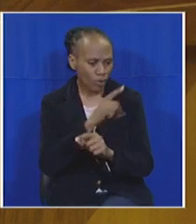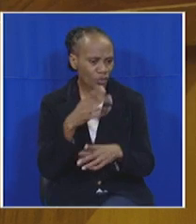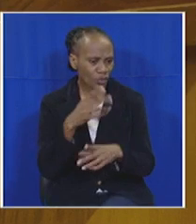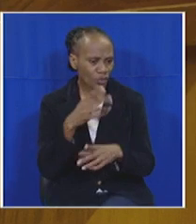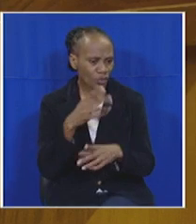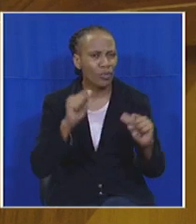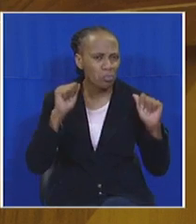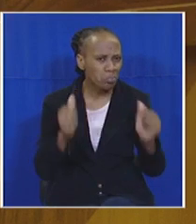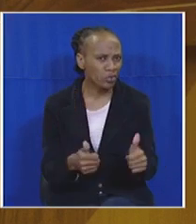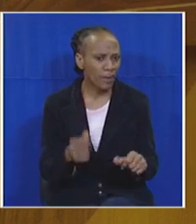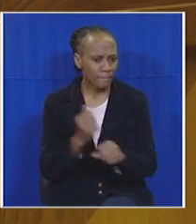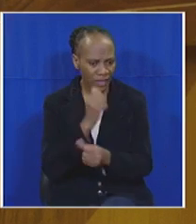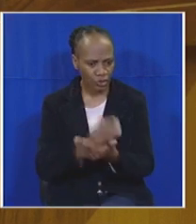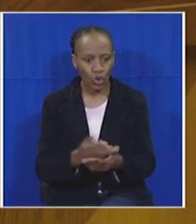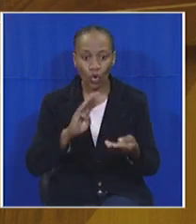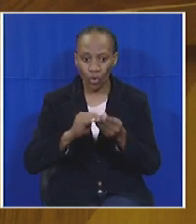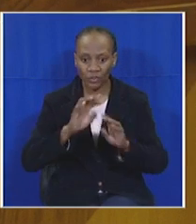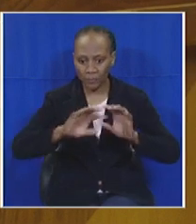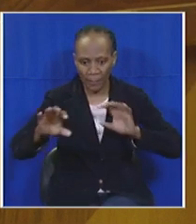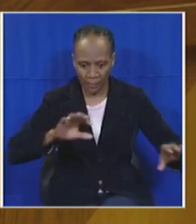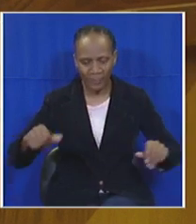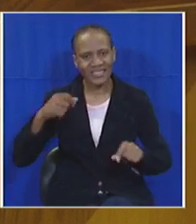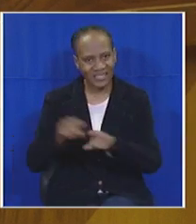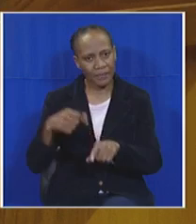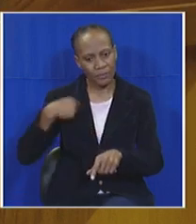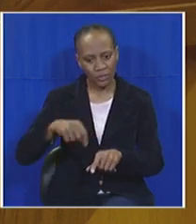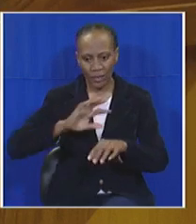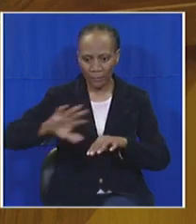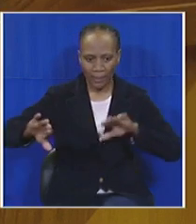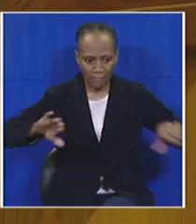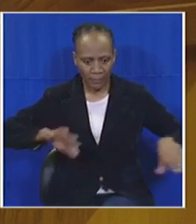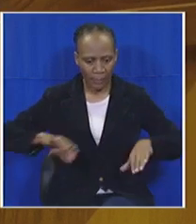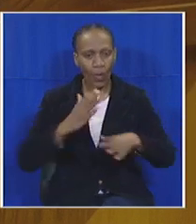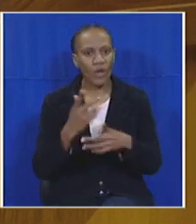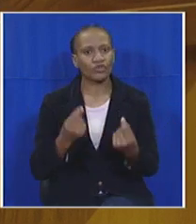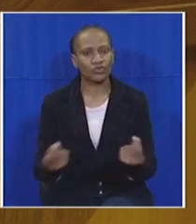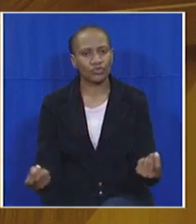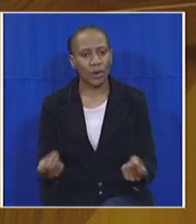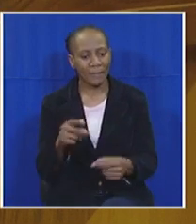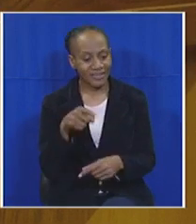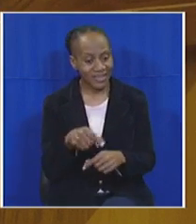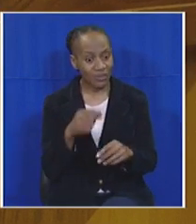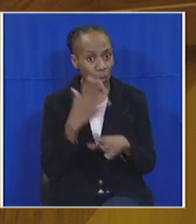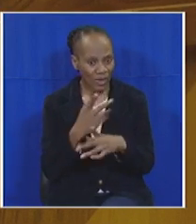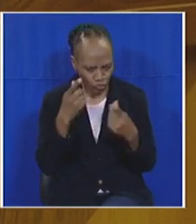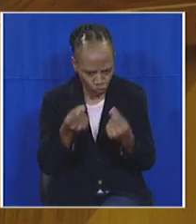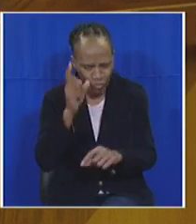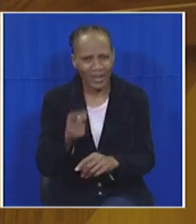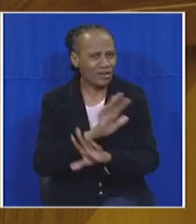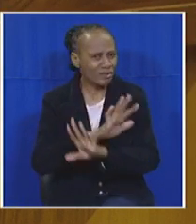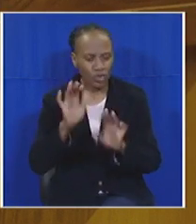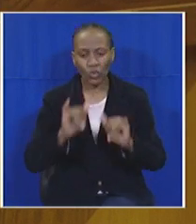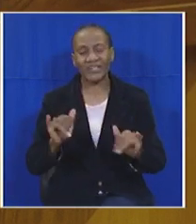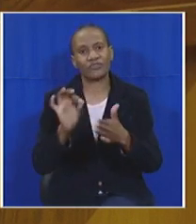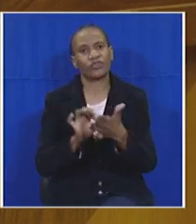the determination of boundaries and viability of municipalities. This is continuous work, and not only just before elections. Extremely concerning,